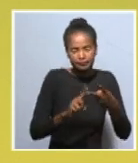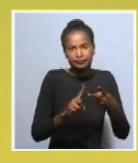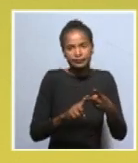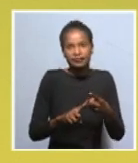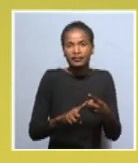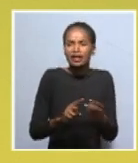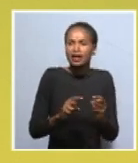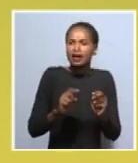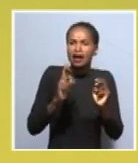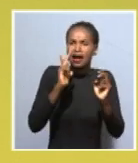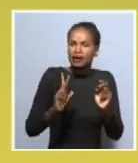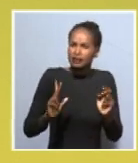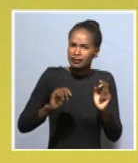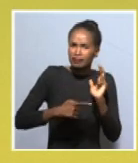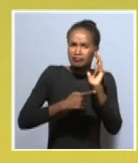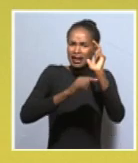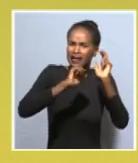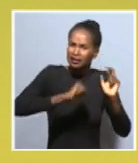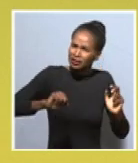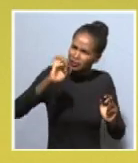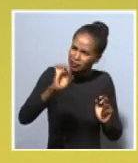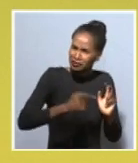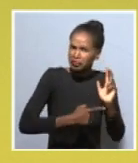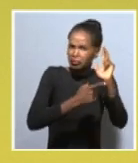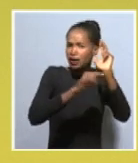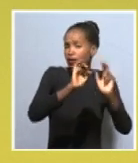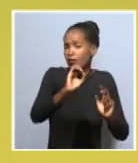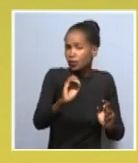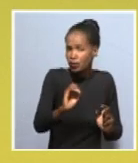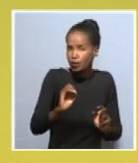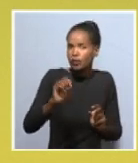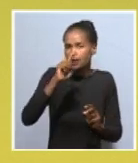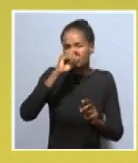land ownership because of the inequalities